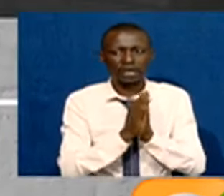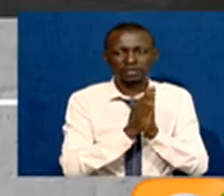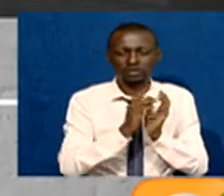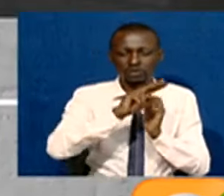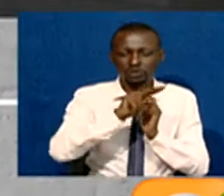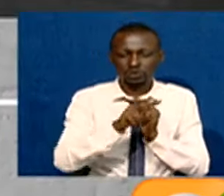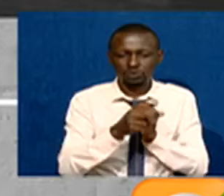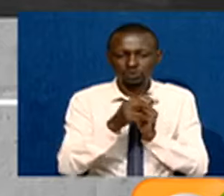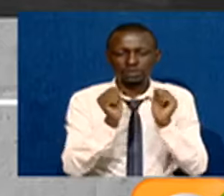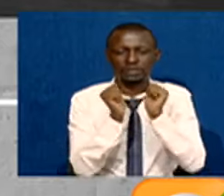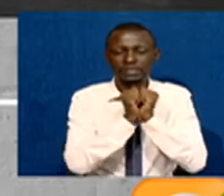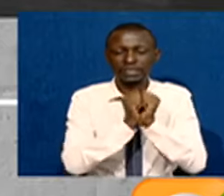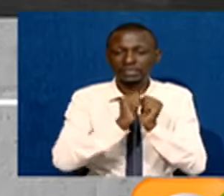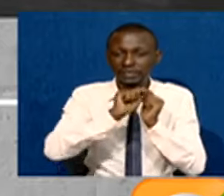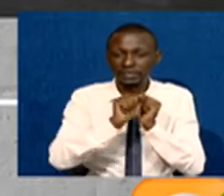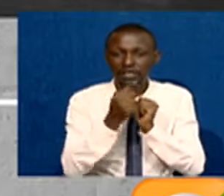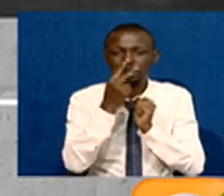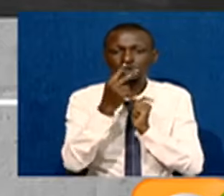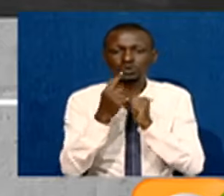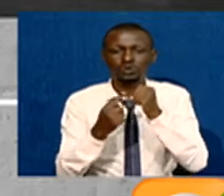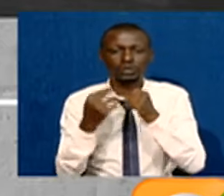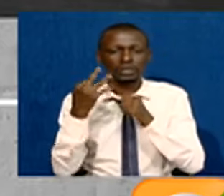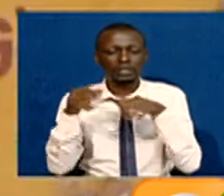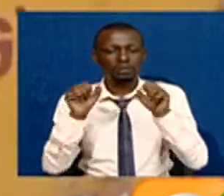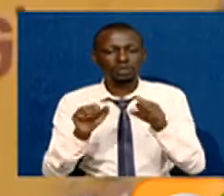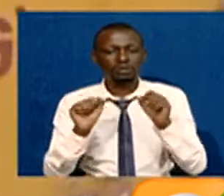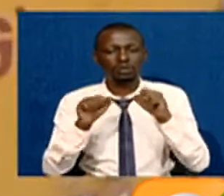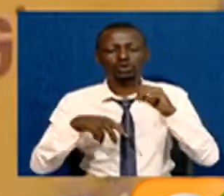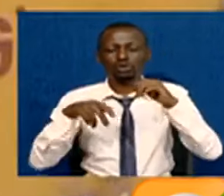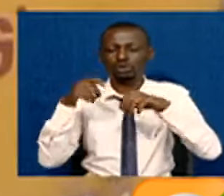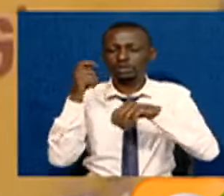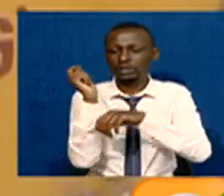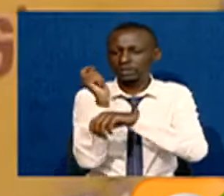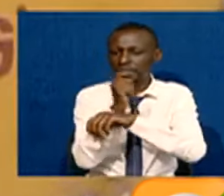10,263 will train as either primary or secondary school teachers.